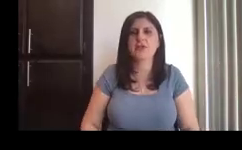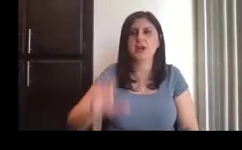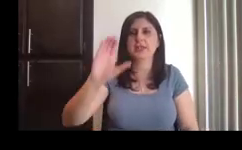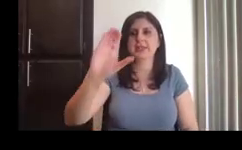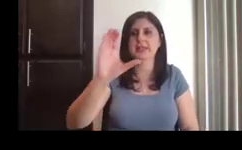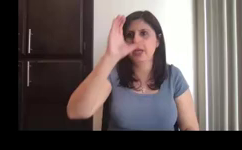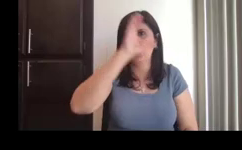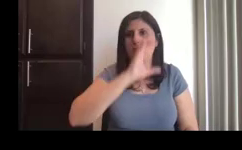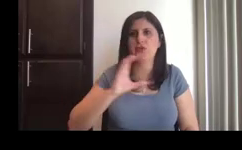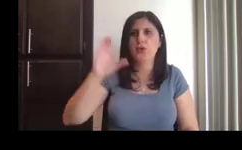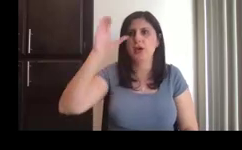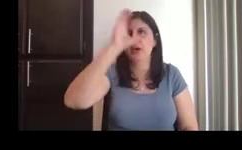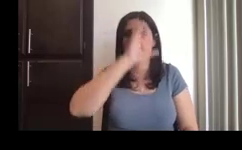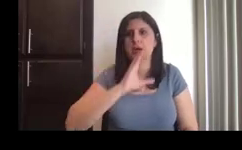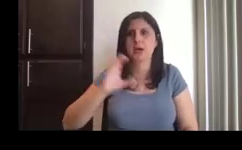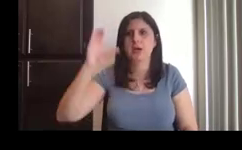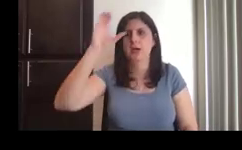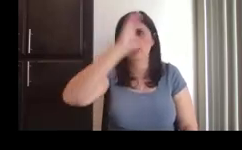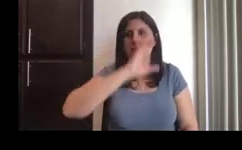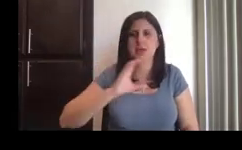Okay, look for is a C. Look for.